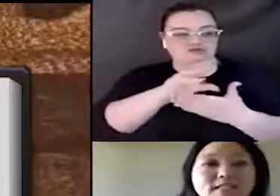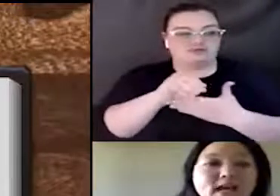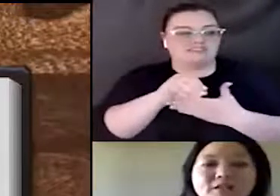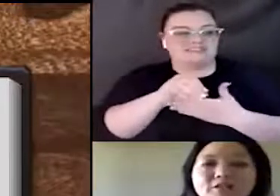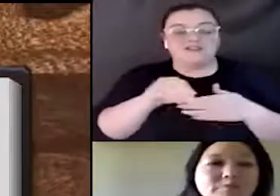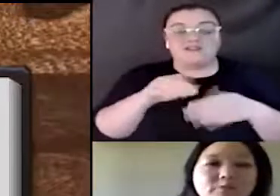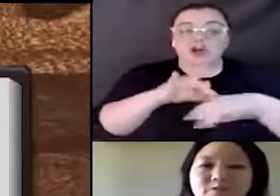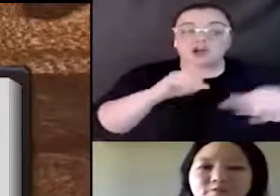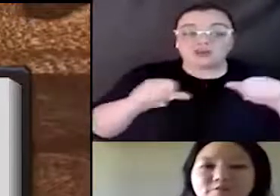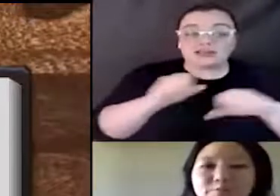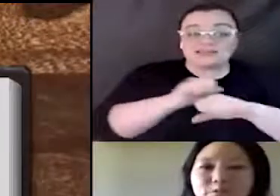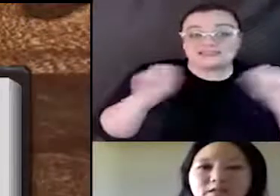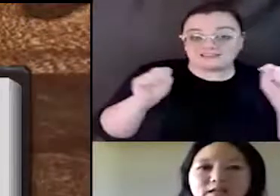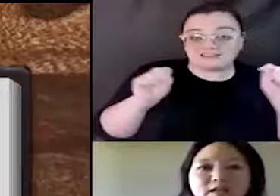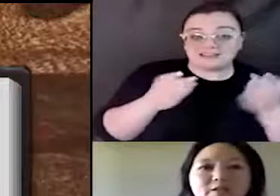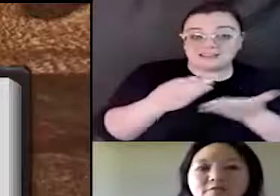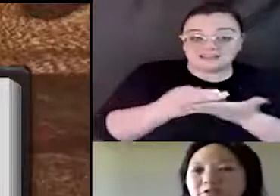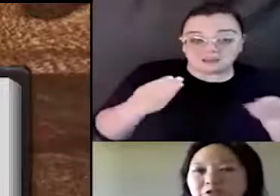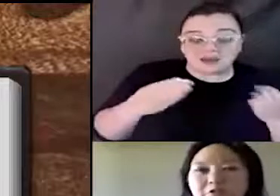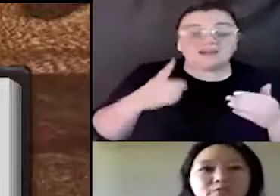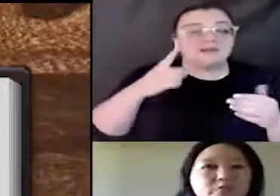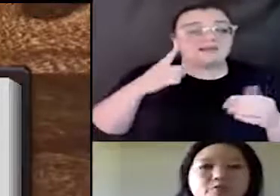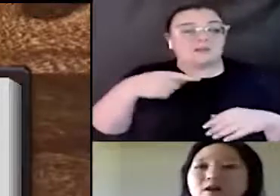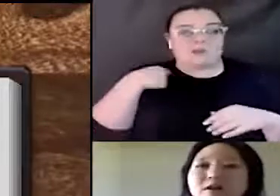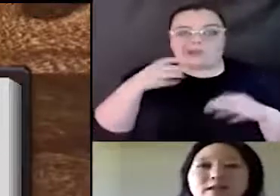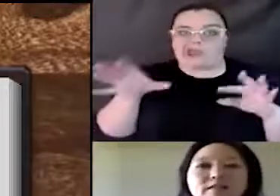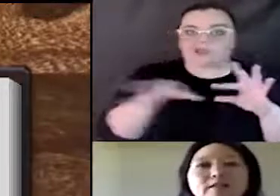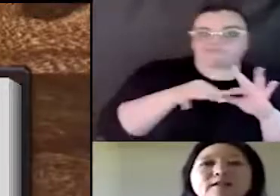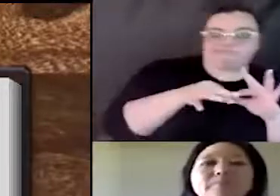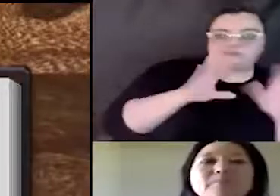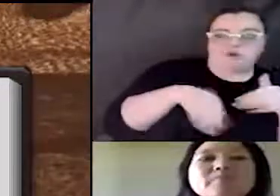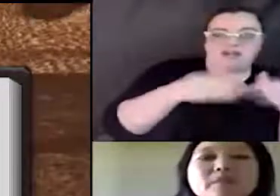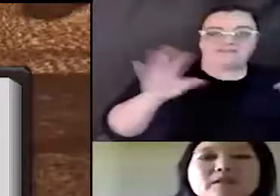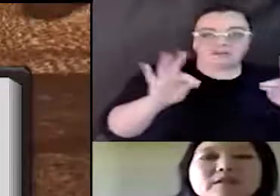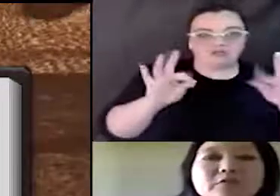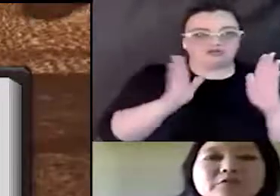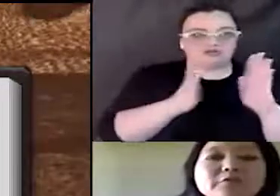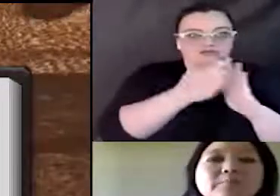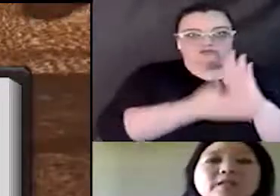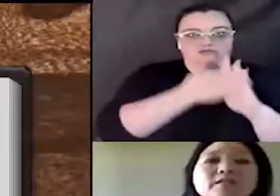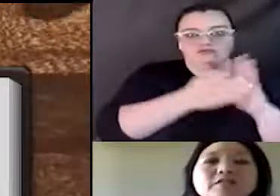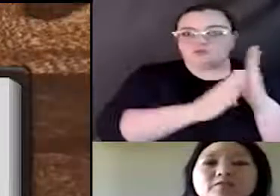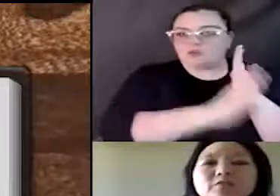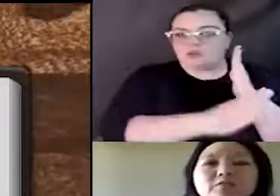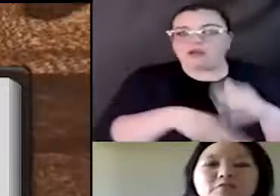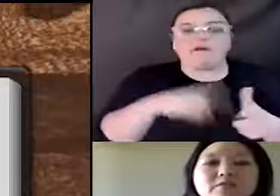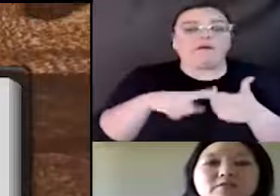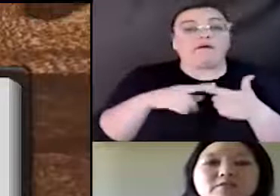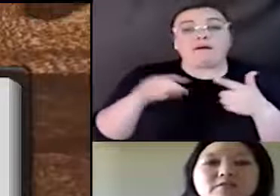supplies in action, bolting the furnitures to the wall and the electrical equipment